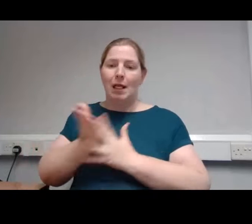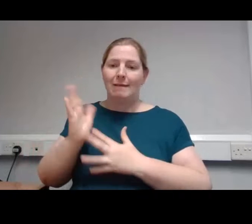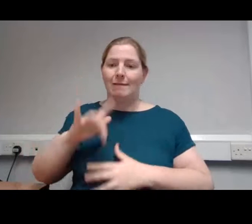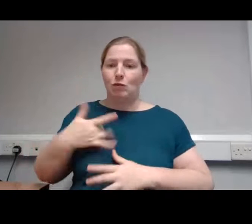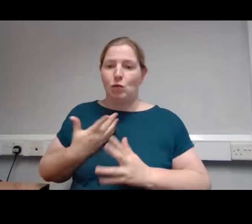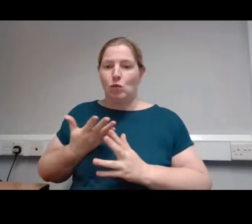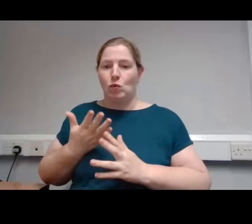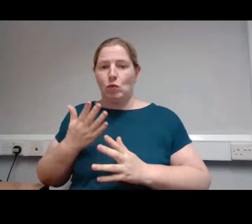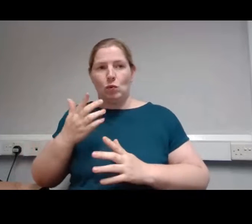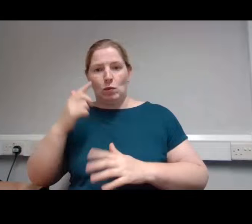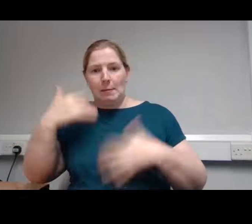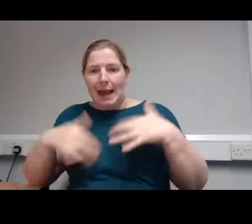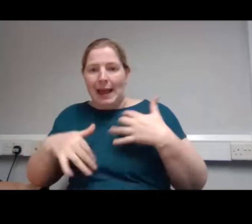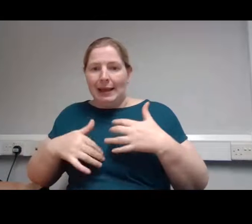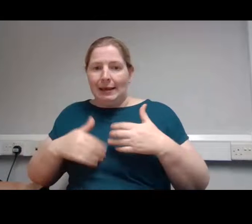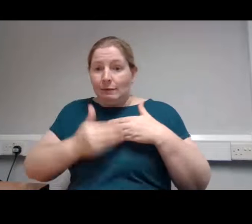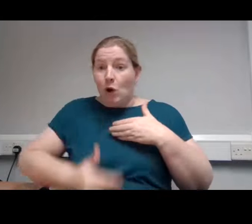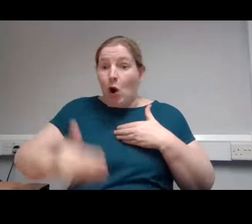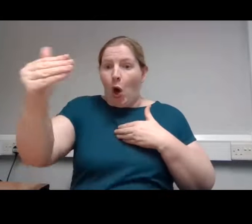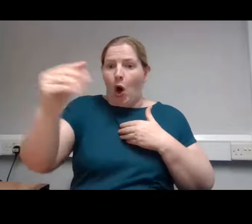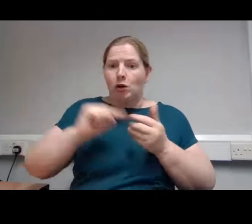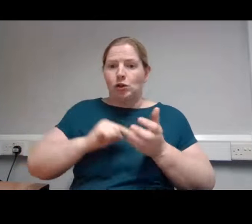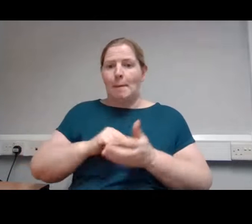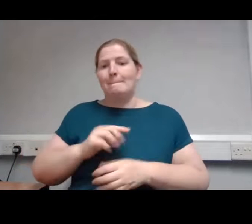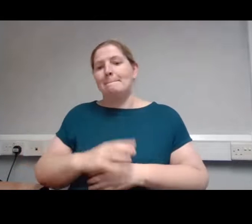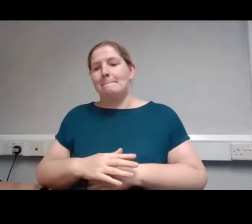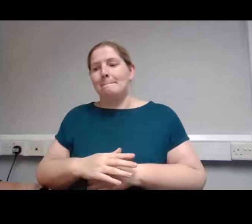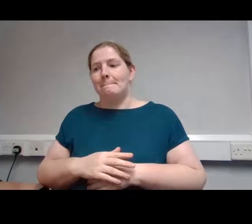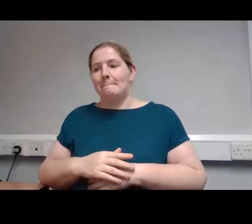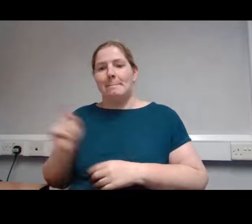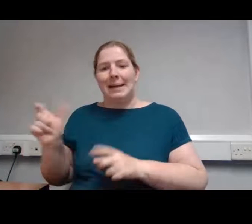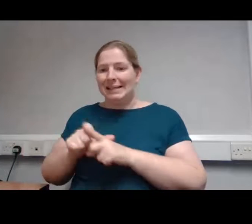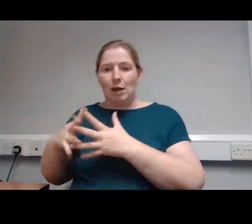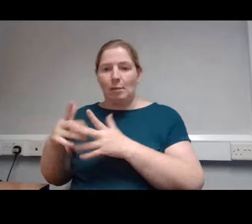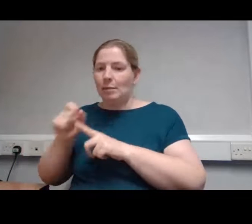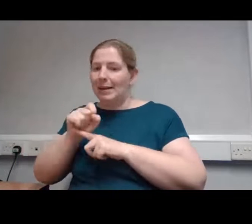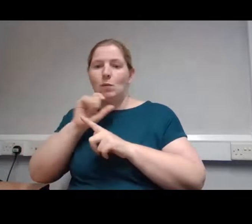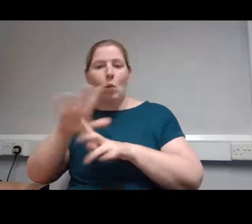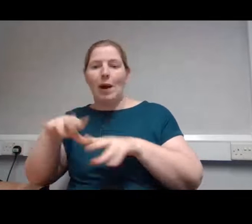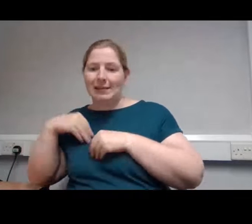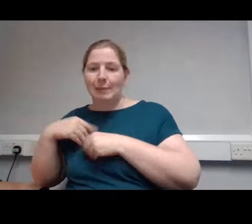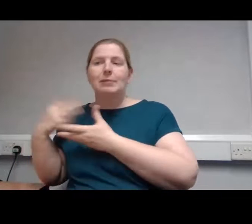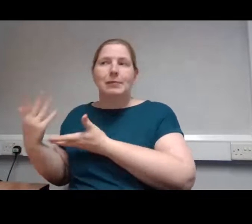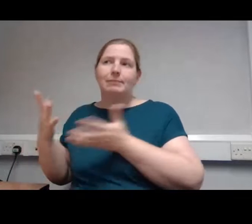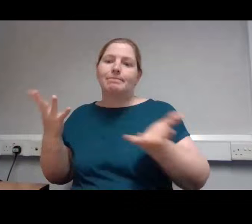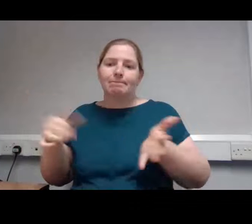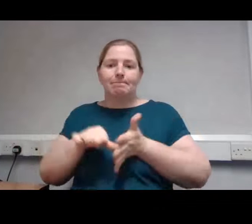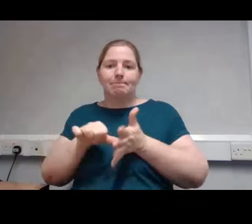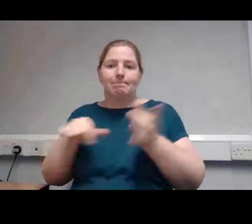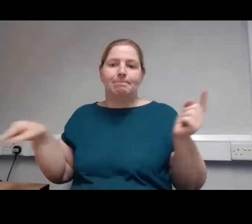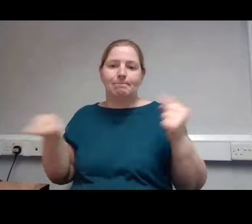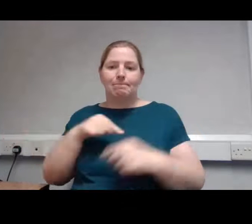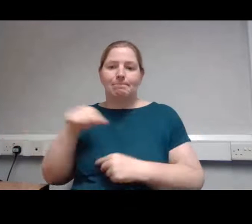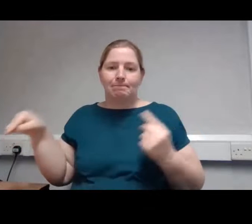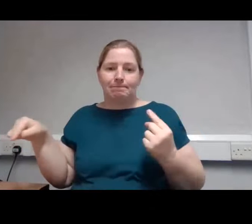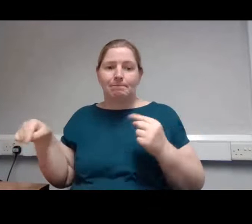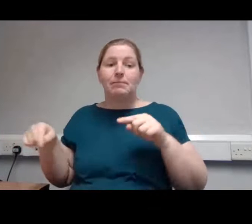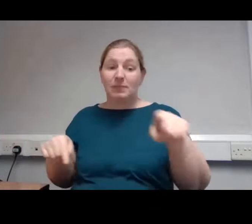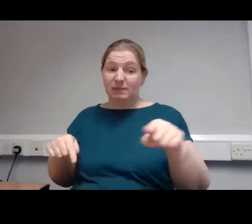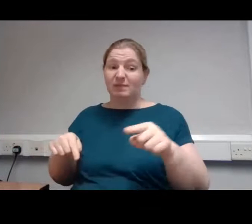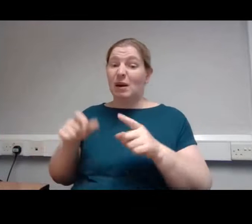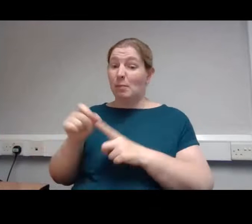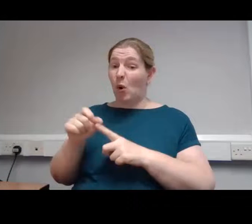here understands that. Yeah, extremely stressful. And I think that's why we've put such a huge emphasis on that